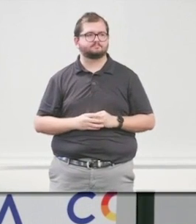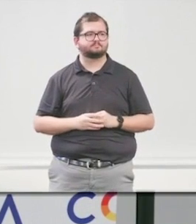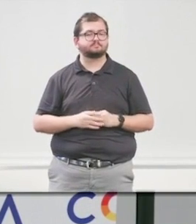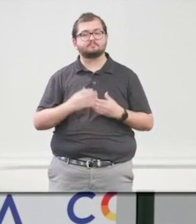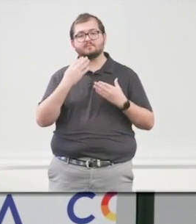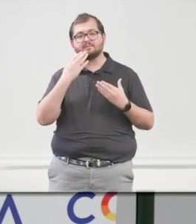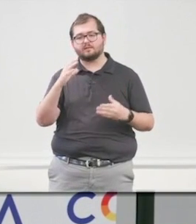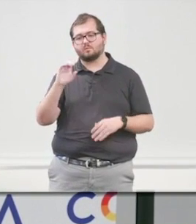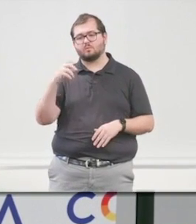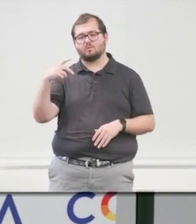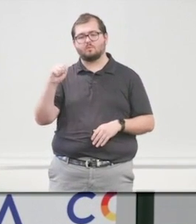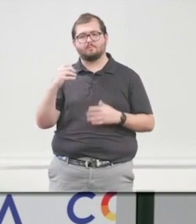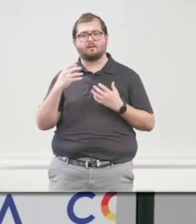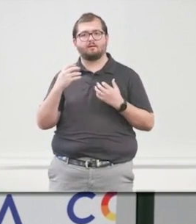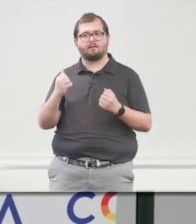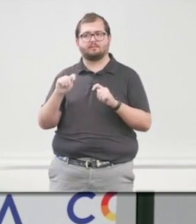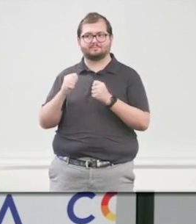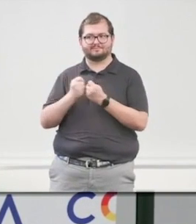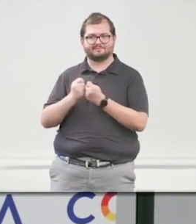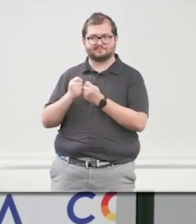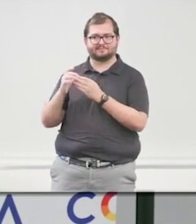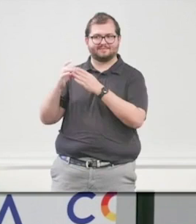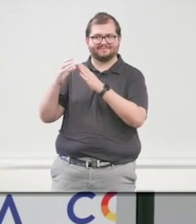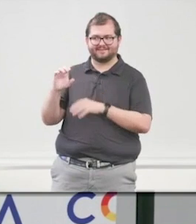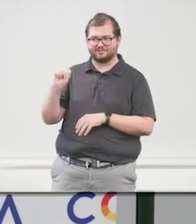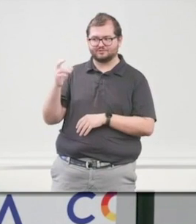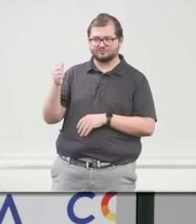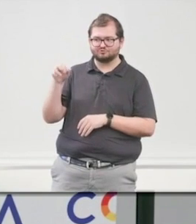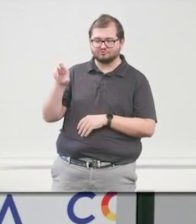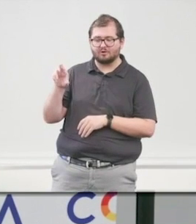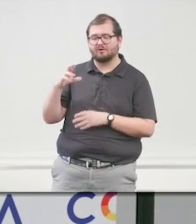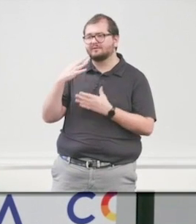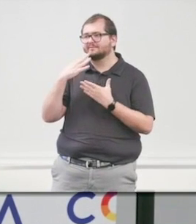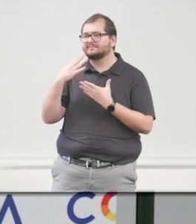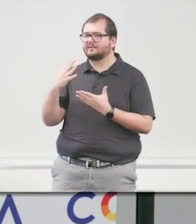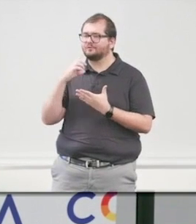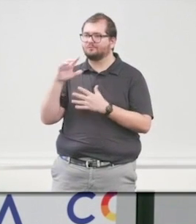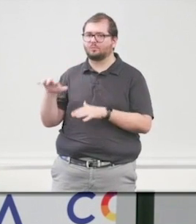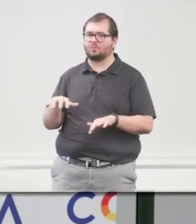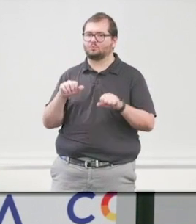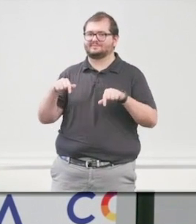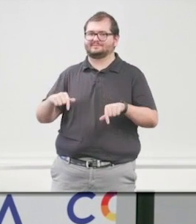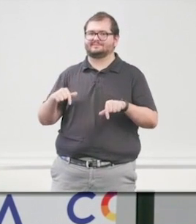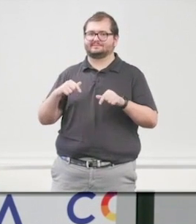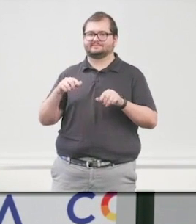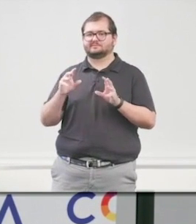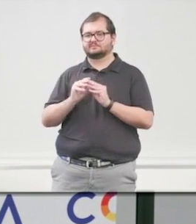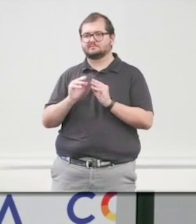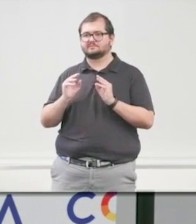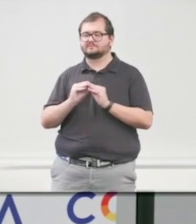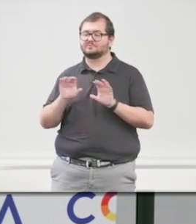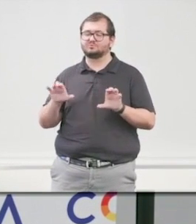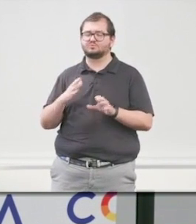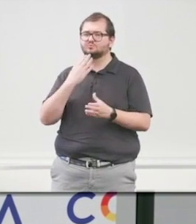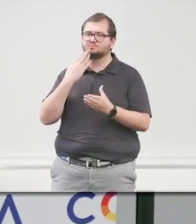COPA team too, led by Shar, and for helping to put this on and really doing important work out in the